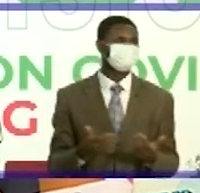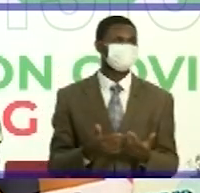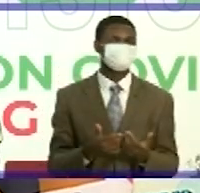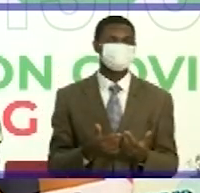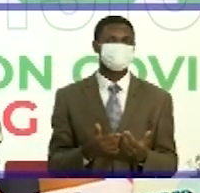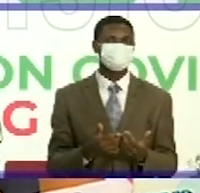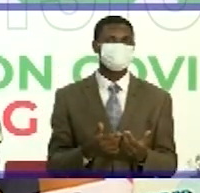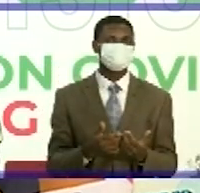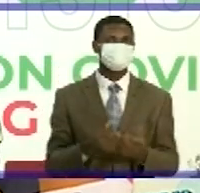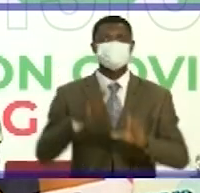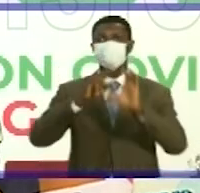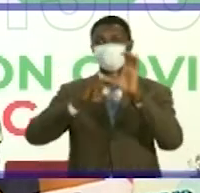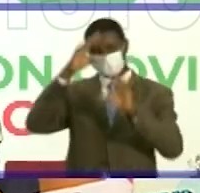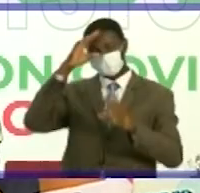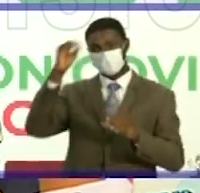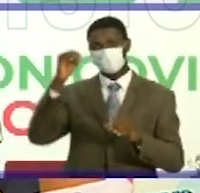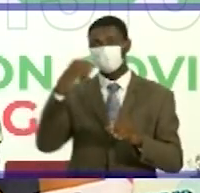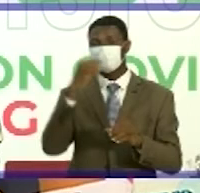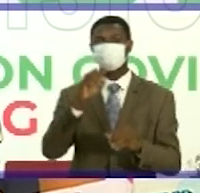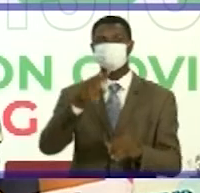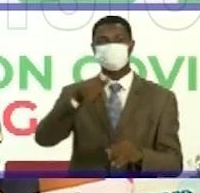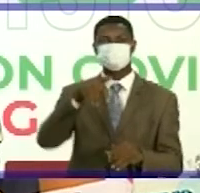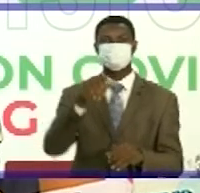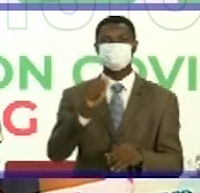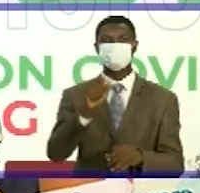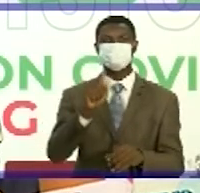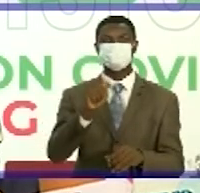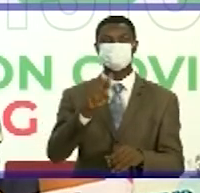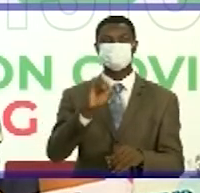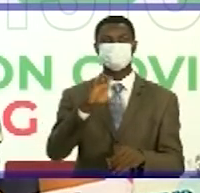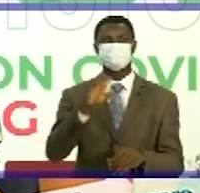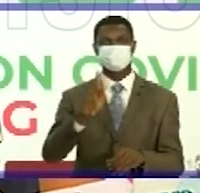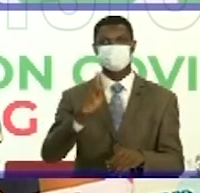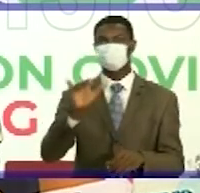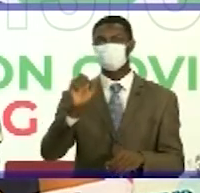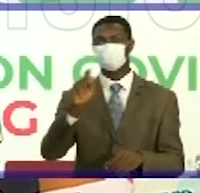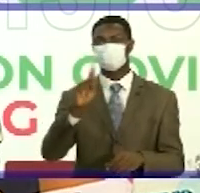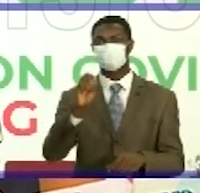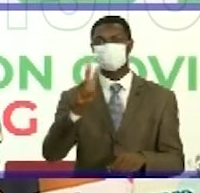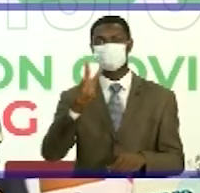Governor Patrick Okoa of Delta State.